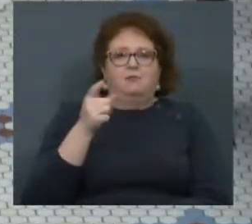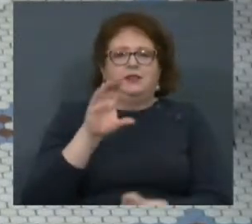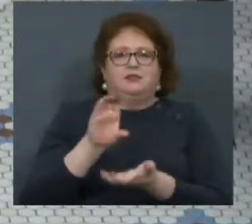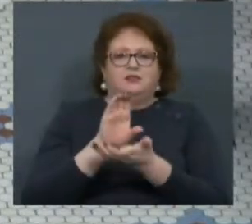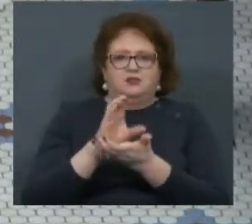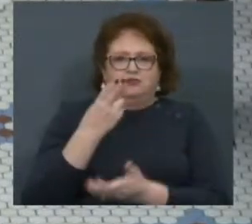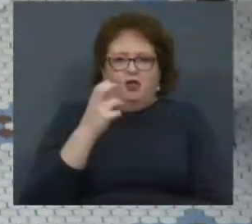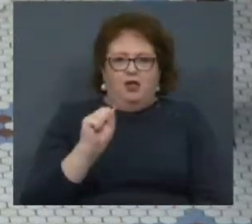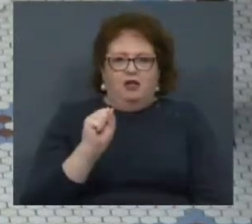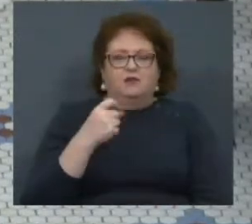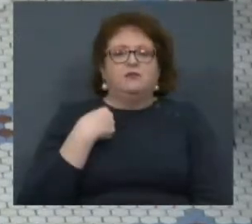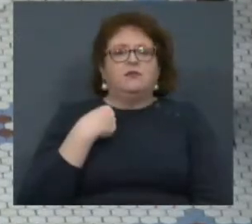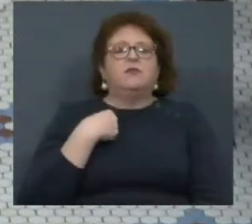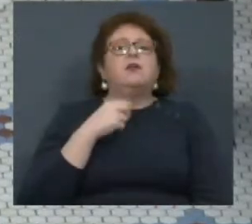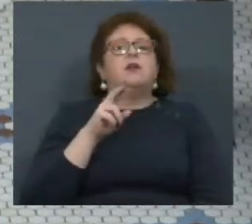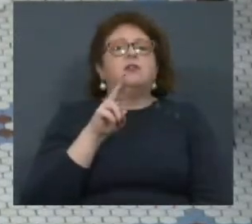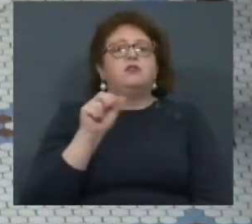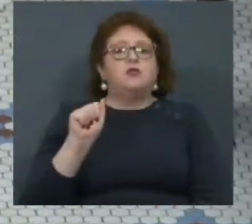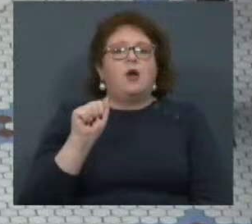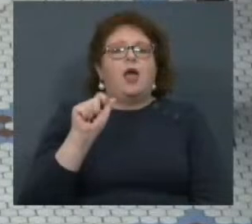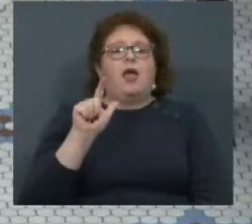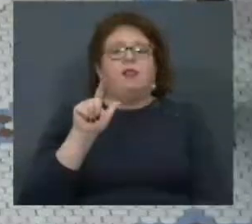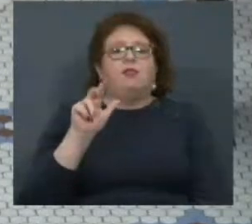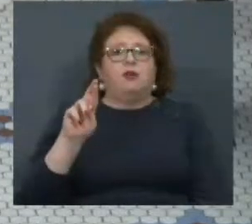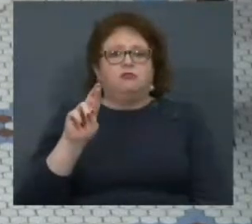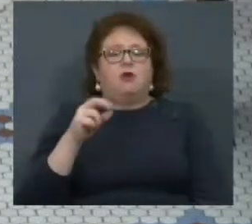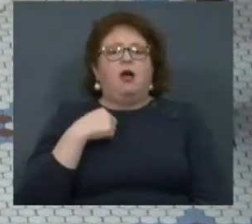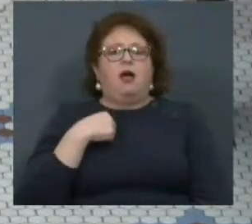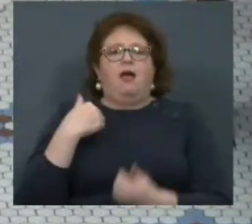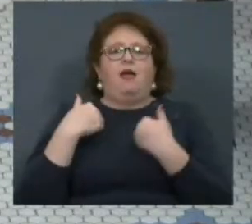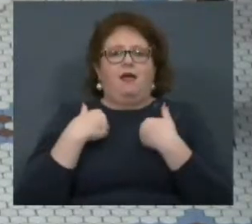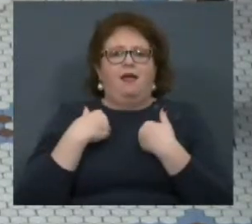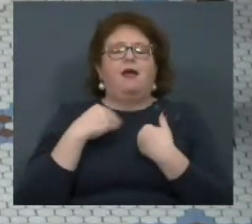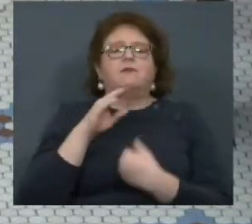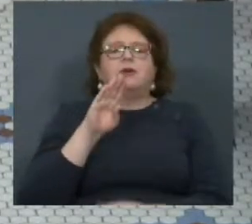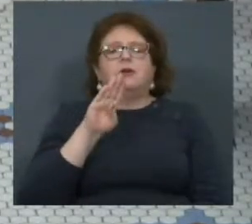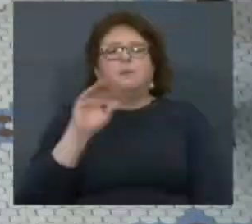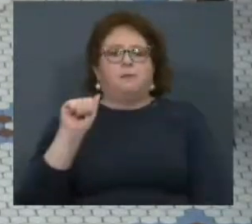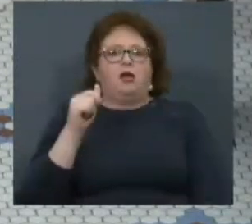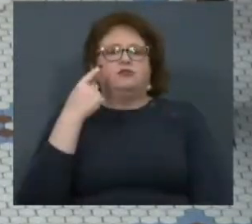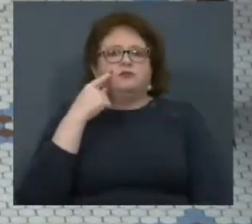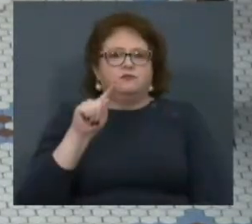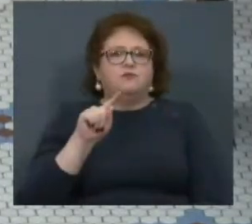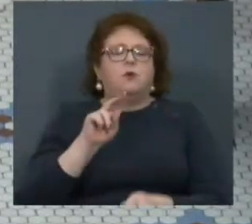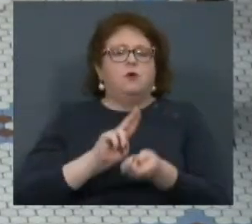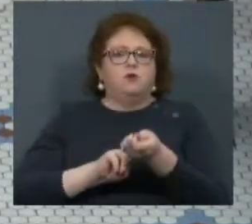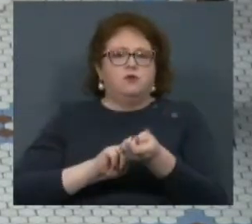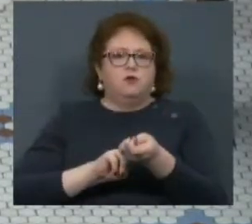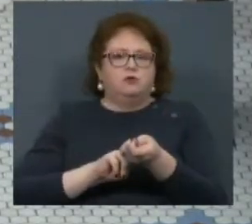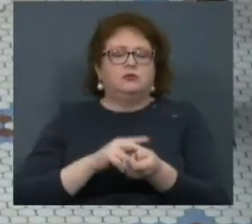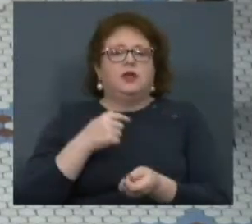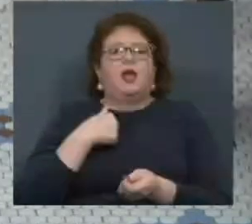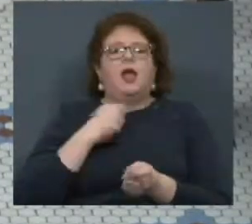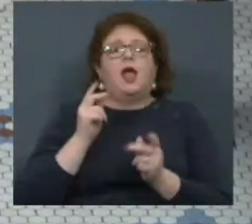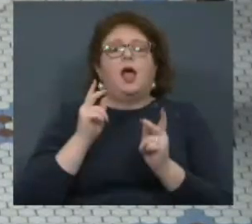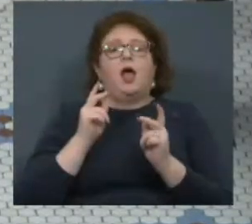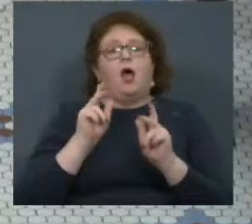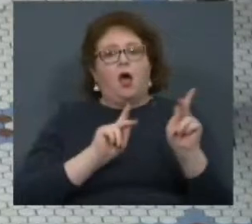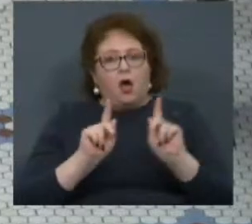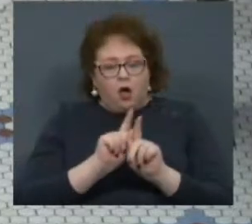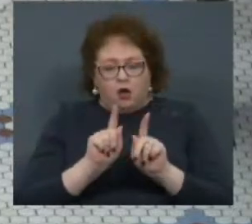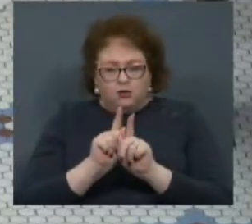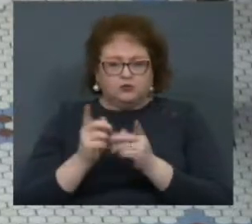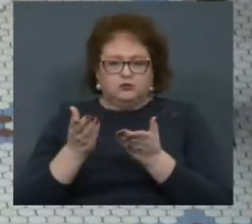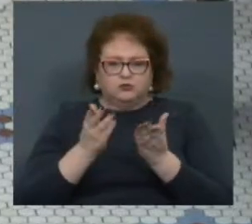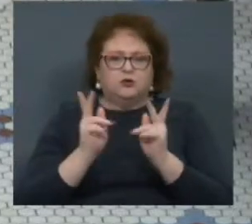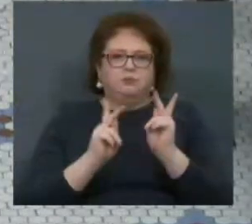UA Little Rock, and I'm currently a nurse who cares for our city's dying, and I serve on the board of a harm reduction project. My 28 years